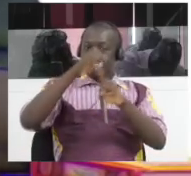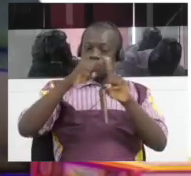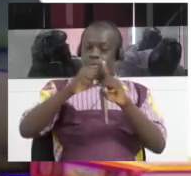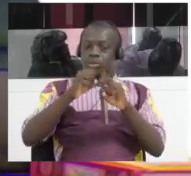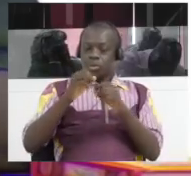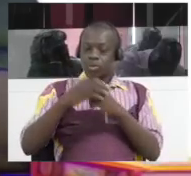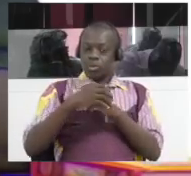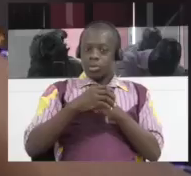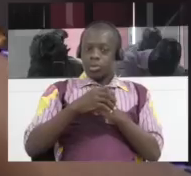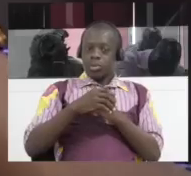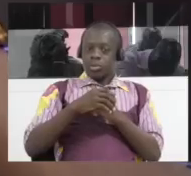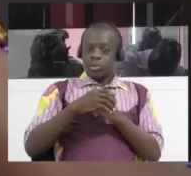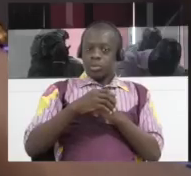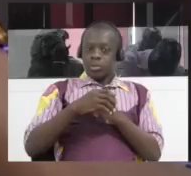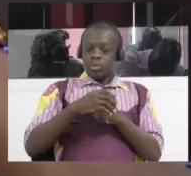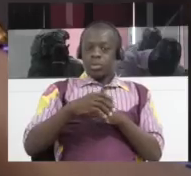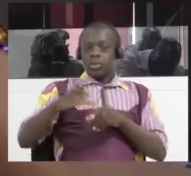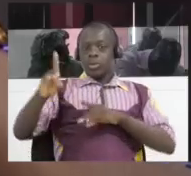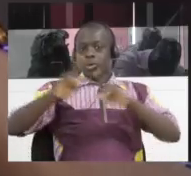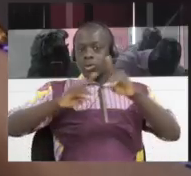we looked at the situation and then